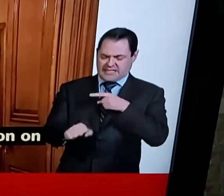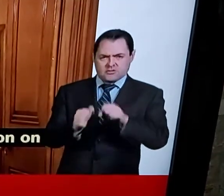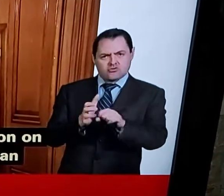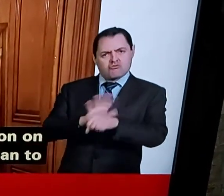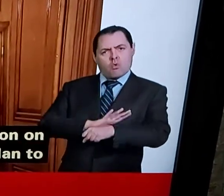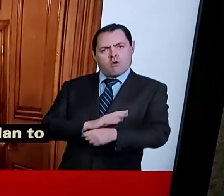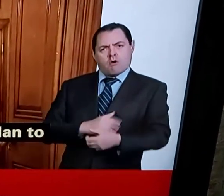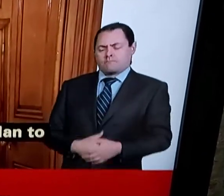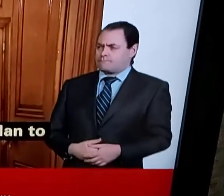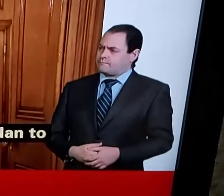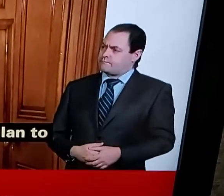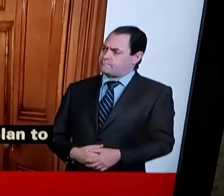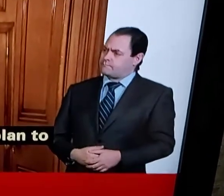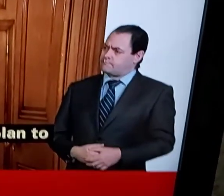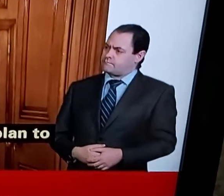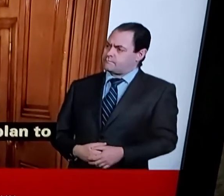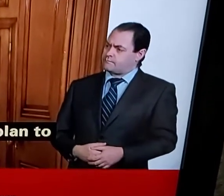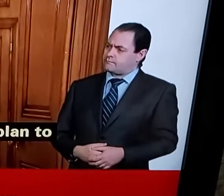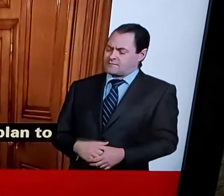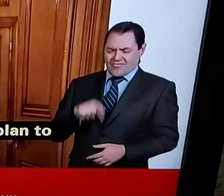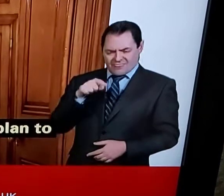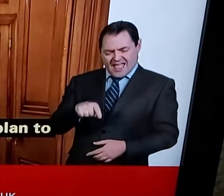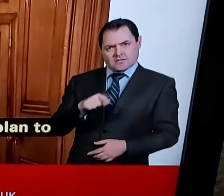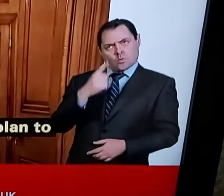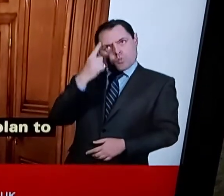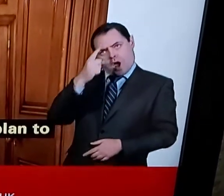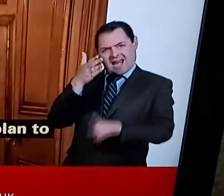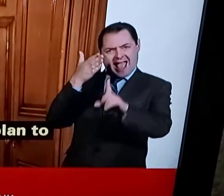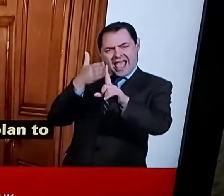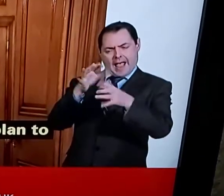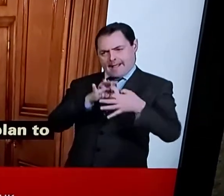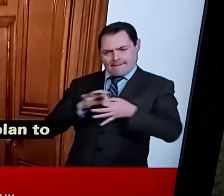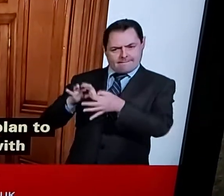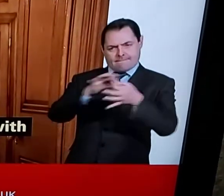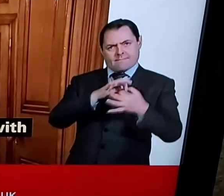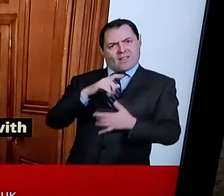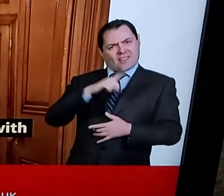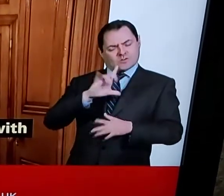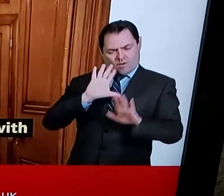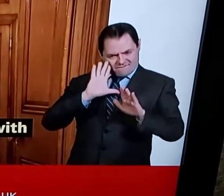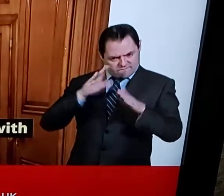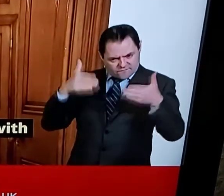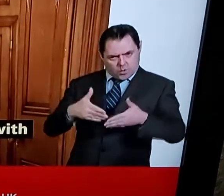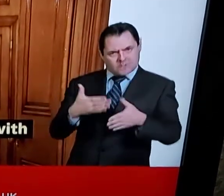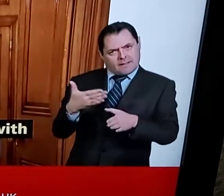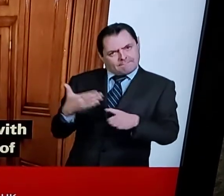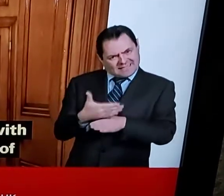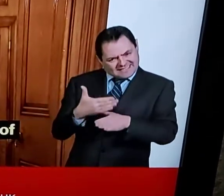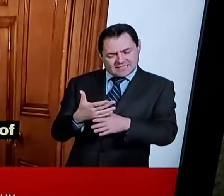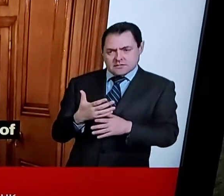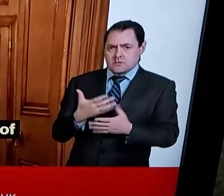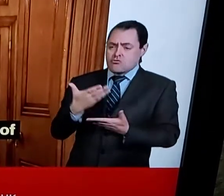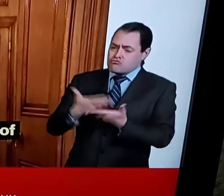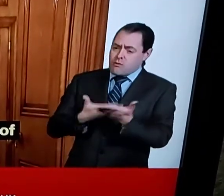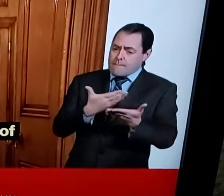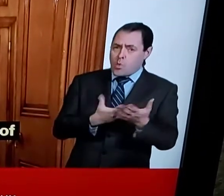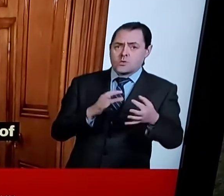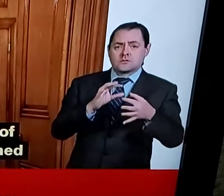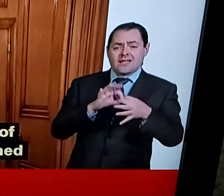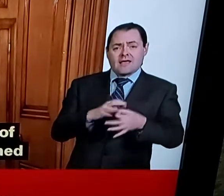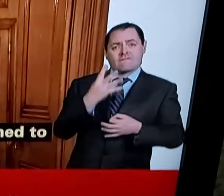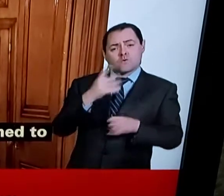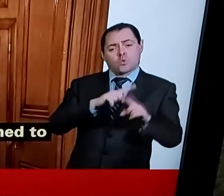And it's with that objective and with that unity of purpose that the Cabinet turned to business today. We had reports from 4 ministerial groups on the